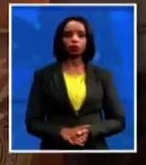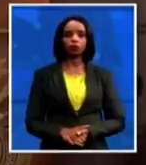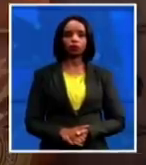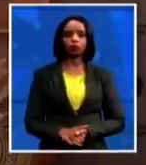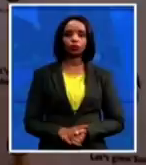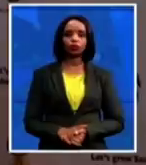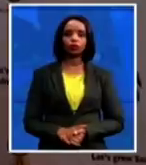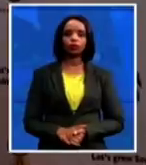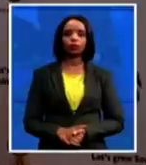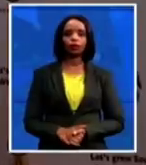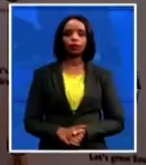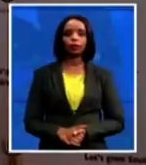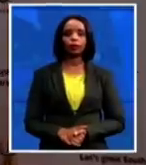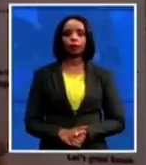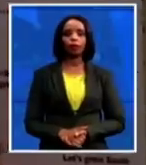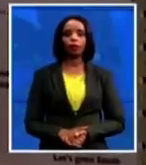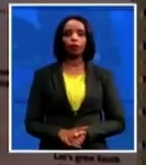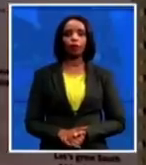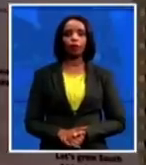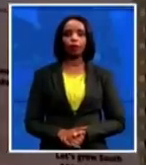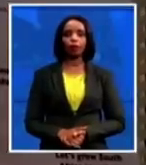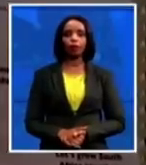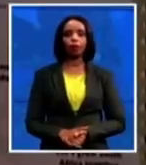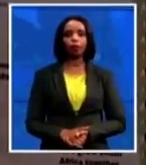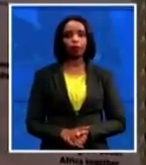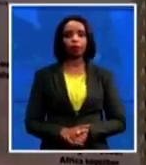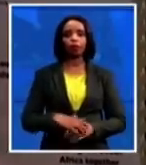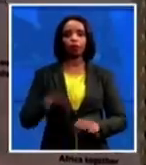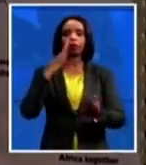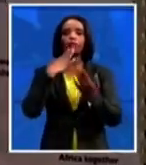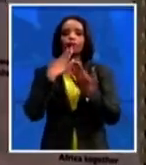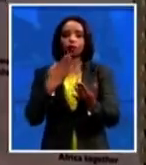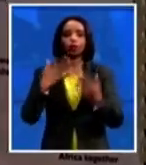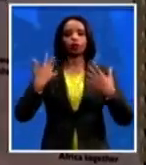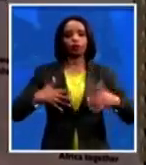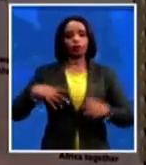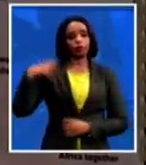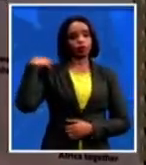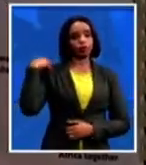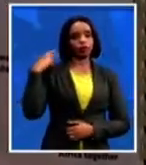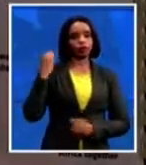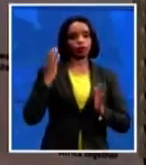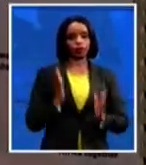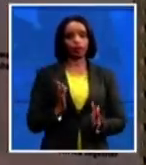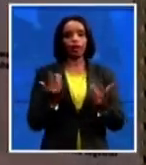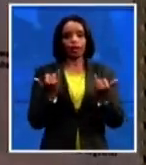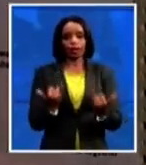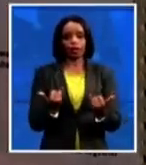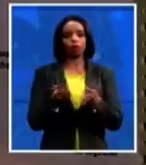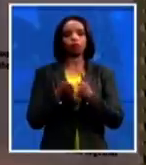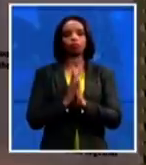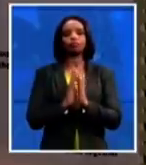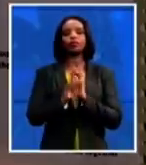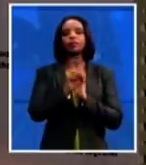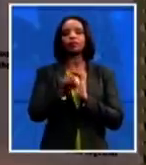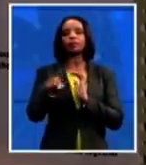Thanks. And thank you very much, Minister. At this point, we'll invite questions. Thank you,